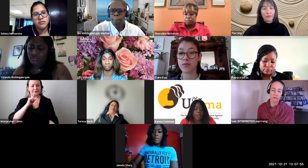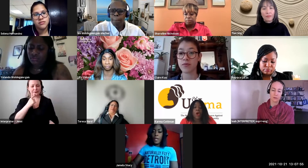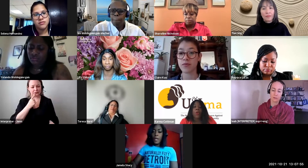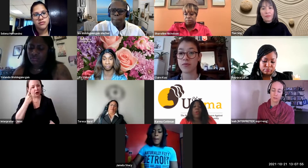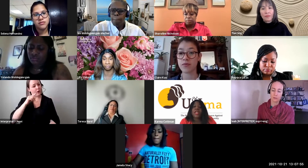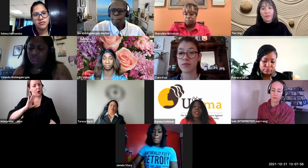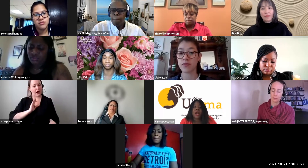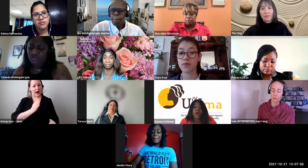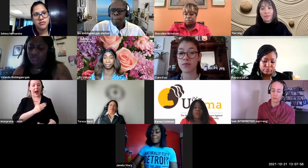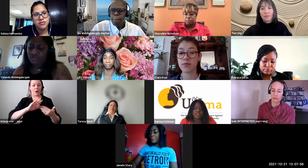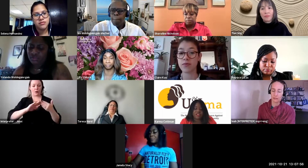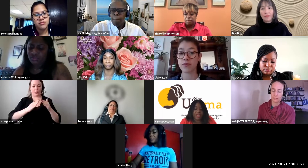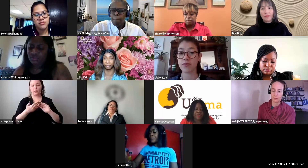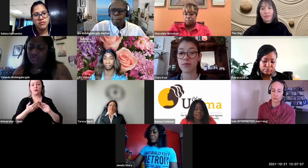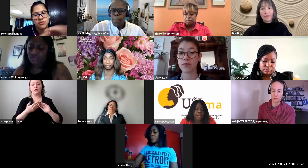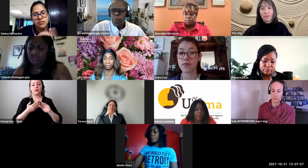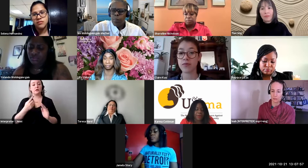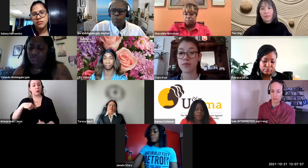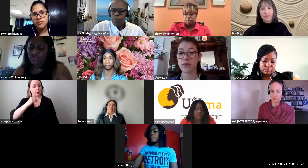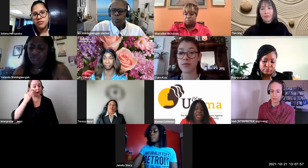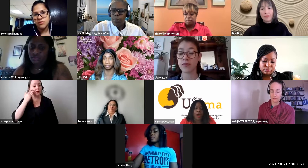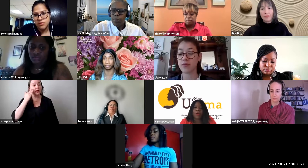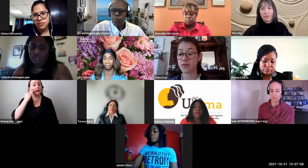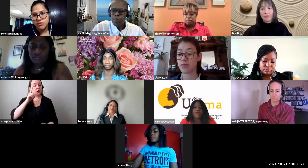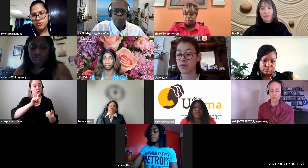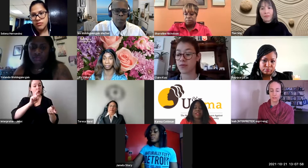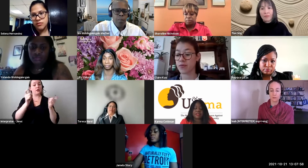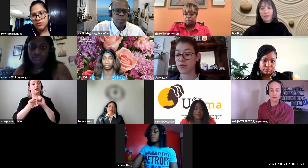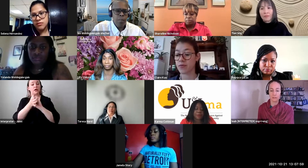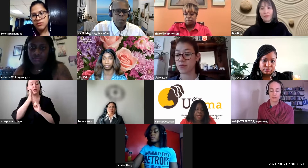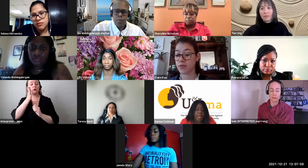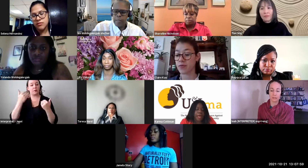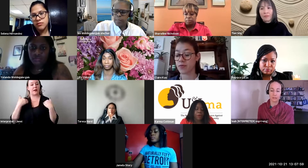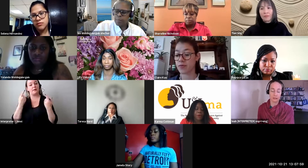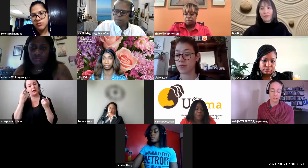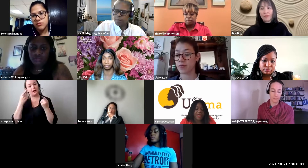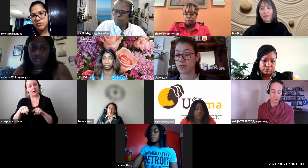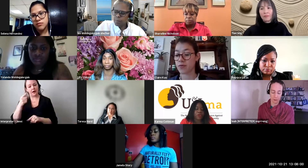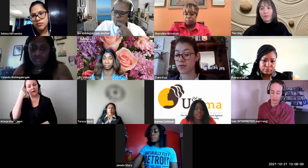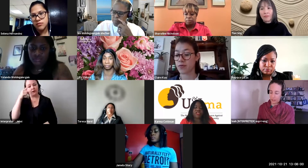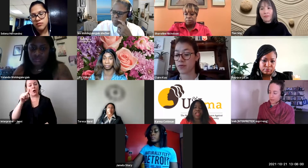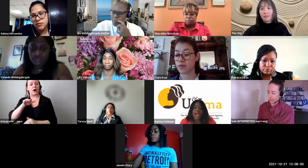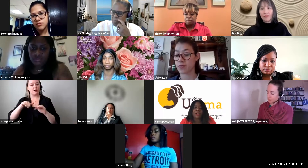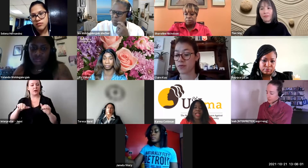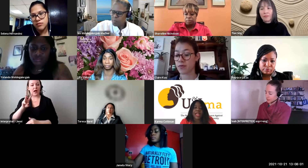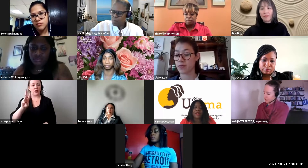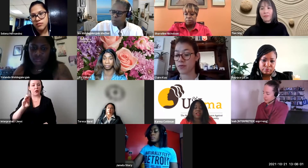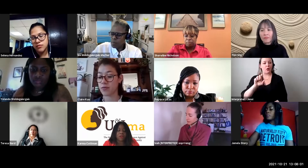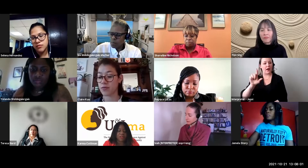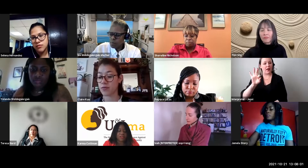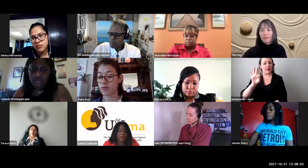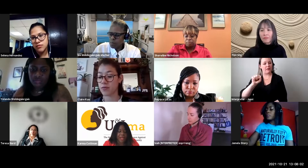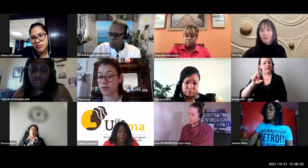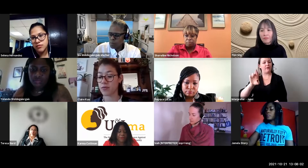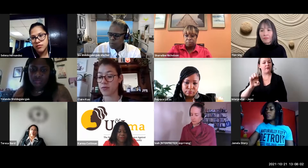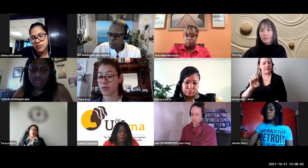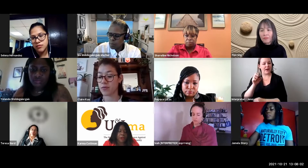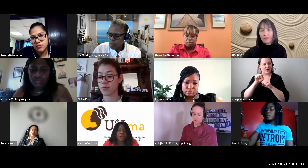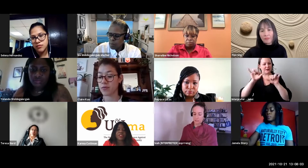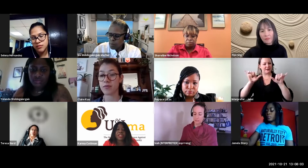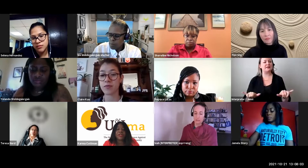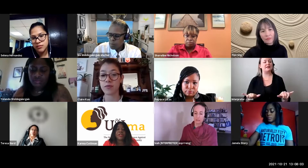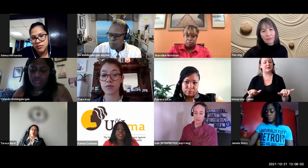communities. We know that change is coming for the child welfare system, and we want to make sure that child and adult